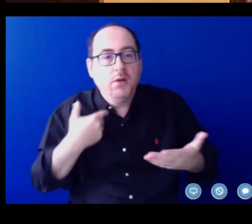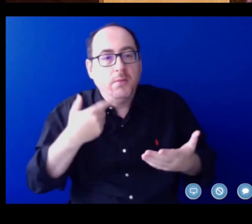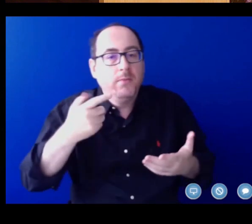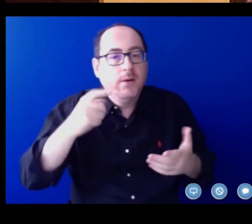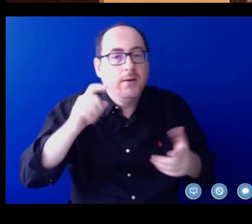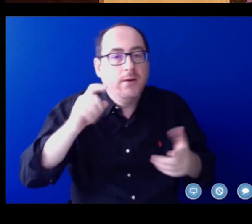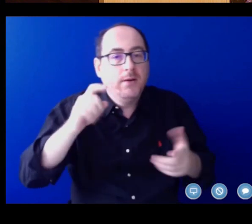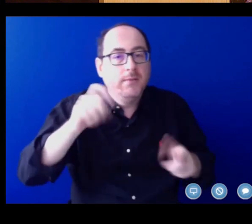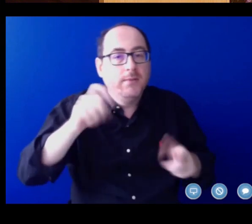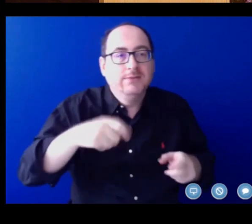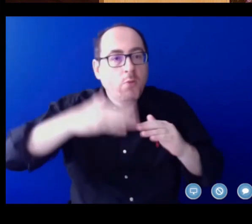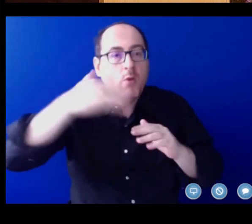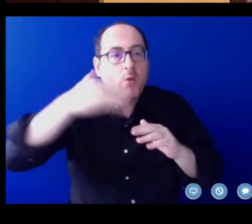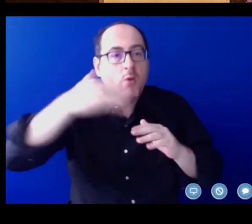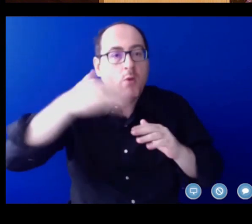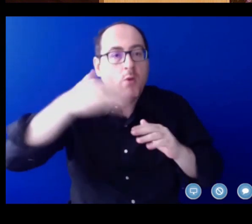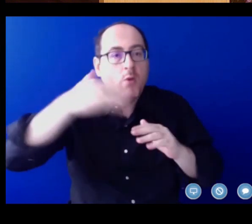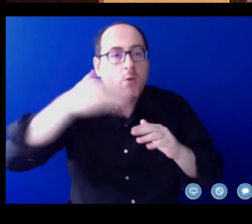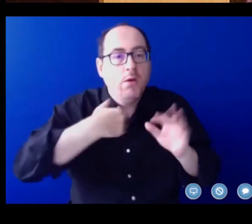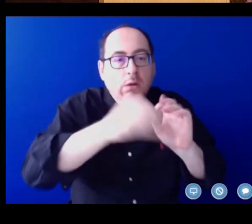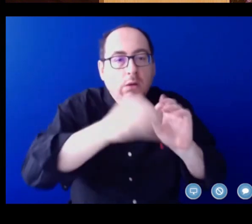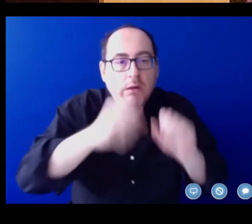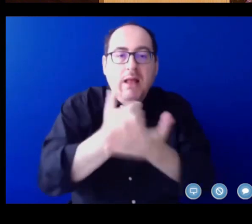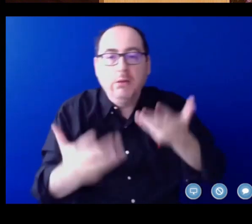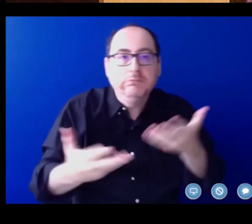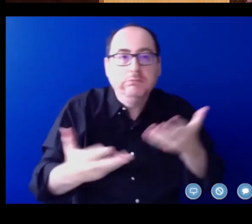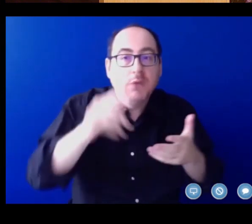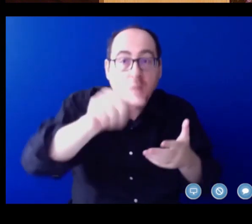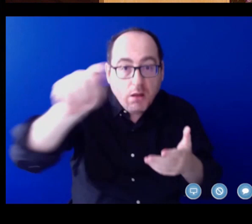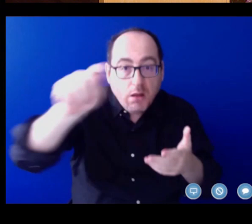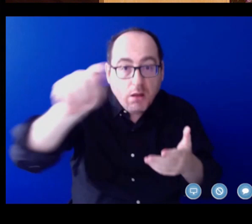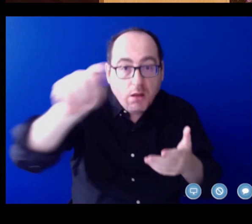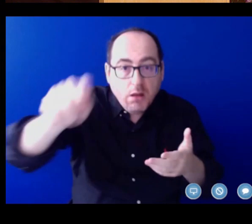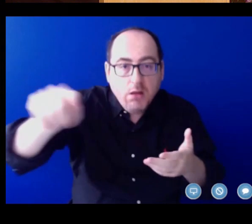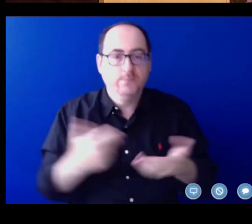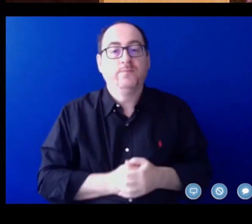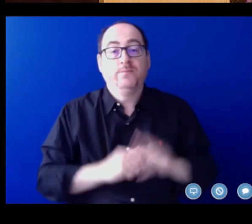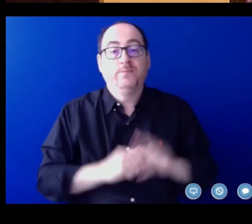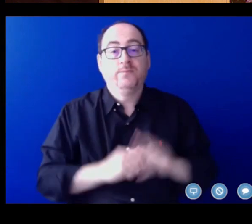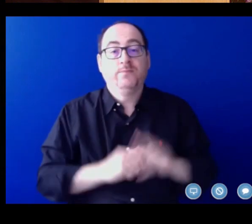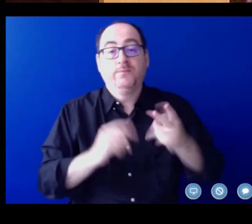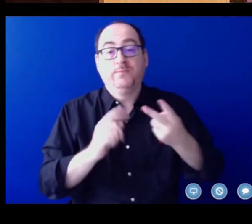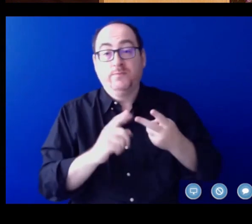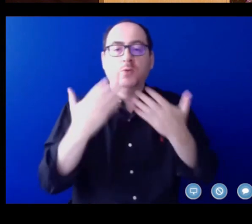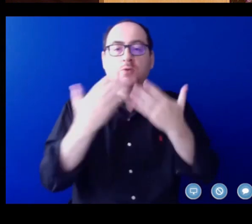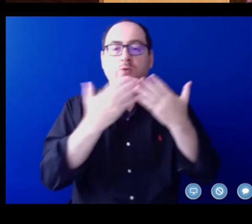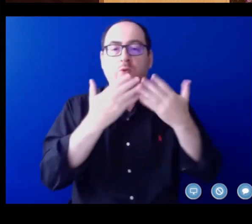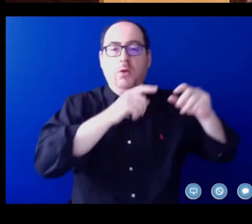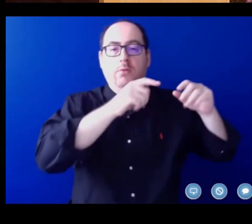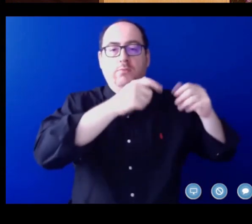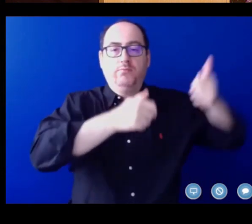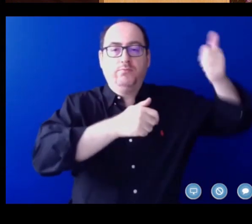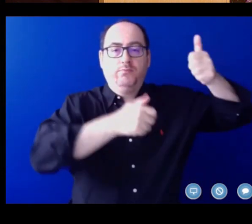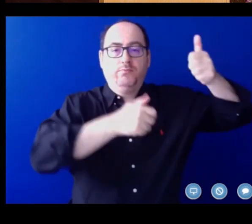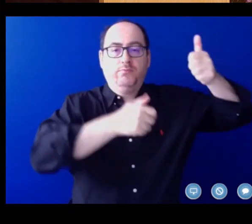we need to look after them. They can just go to English as additional language classes. But we wouldn't have been aware that there's a whole range of things that we need to